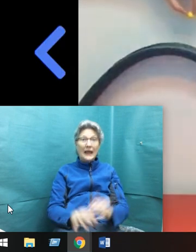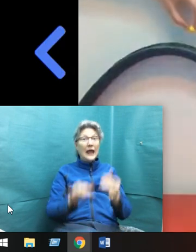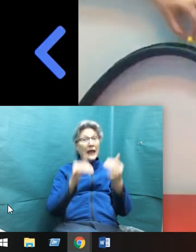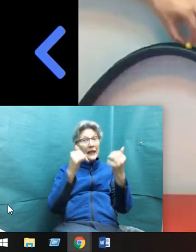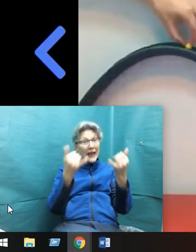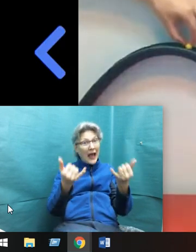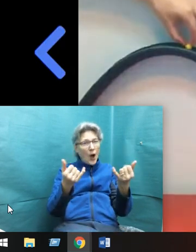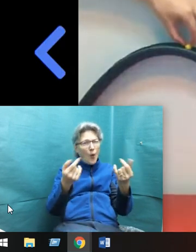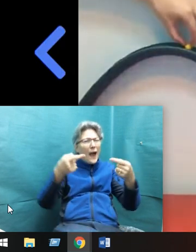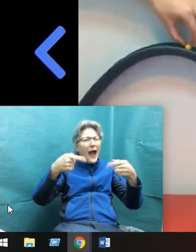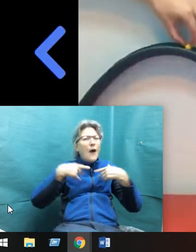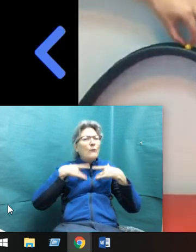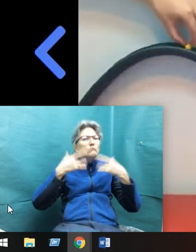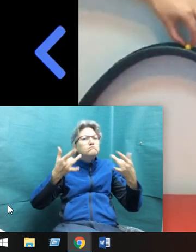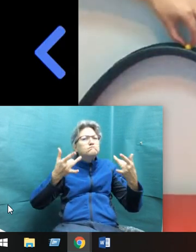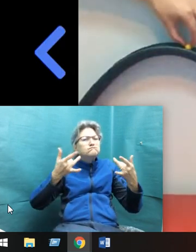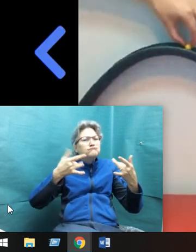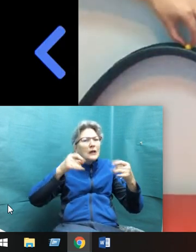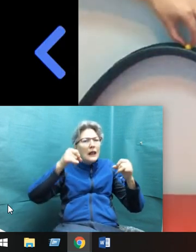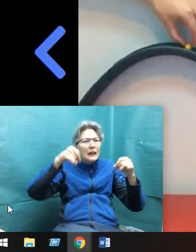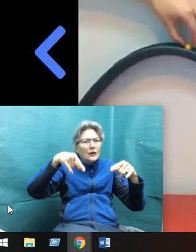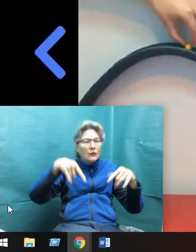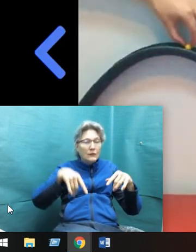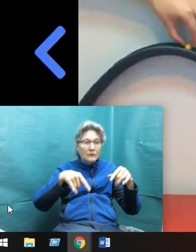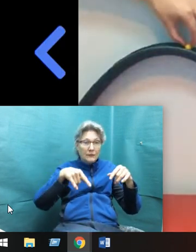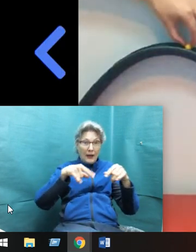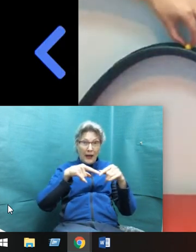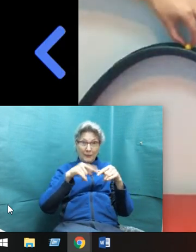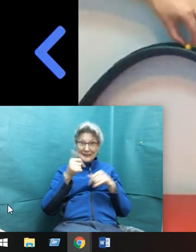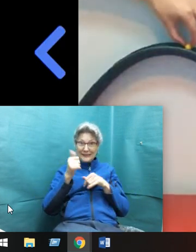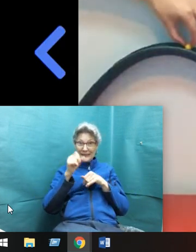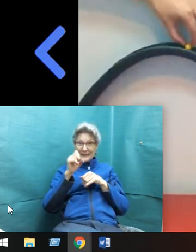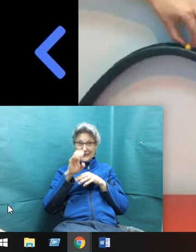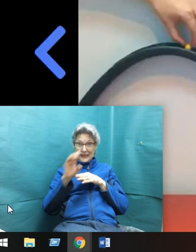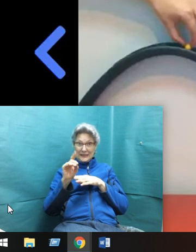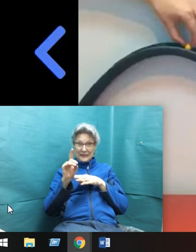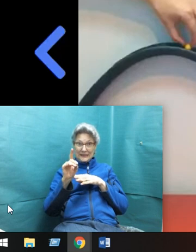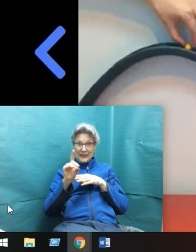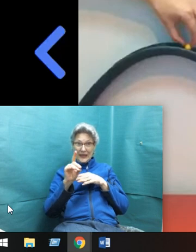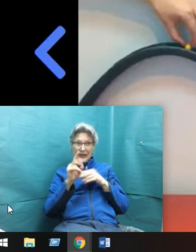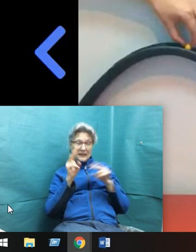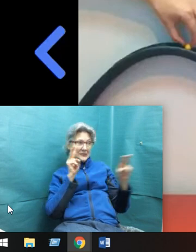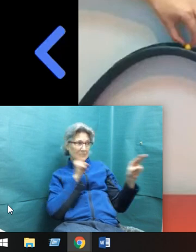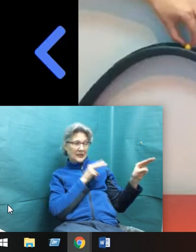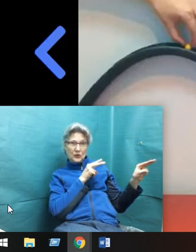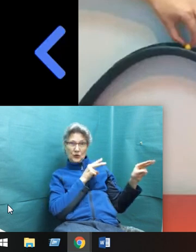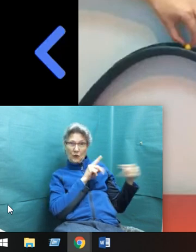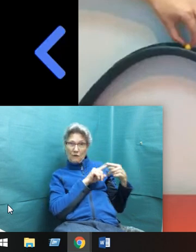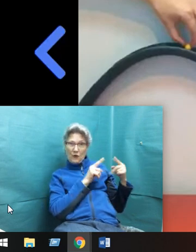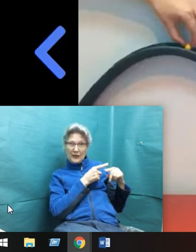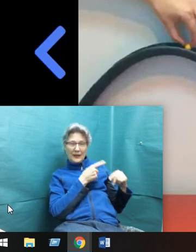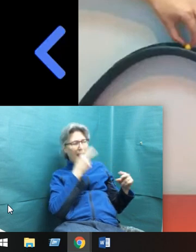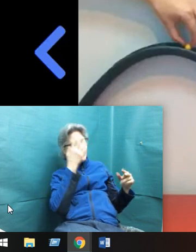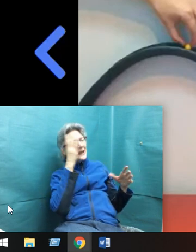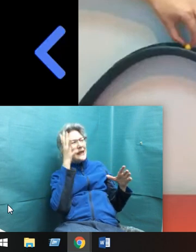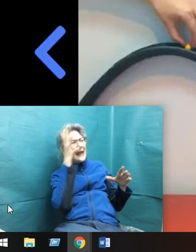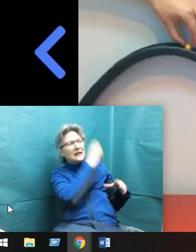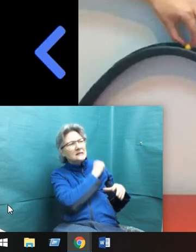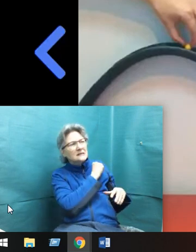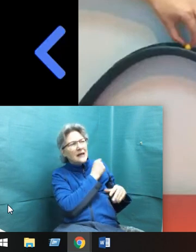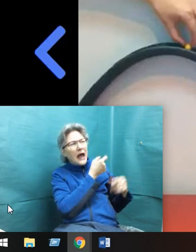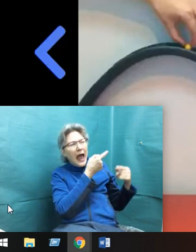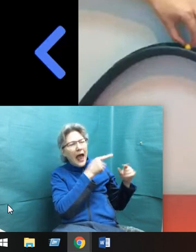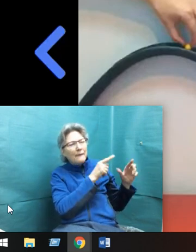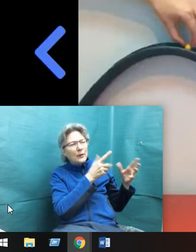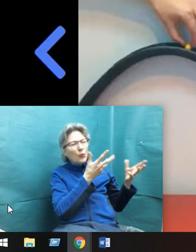Now, what will happen when I let go? I'm gonna give you 10 seconds to turn to your nearest classmate and predict what you think is gonna happen